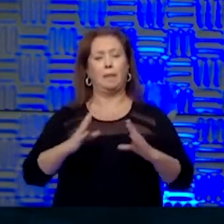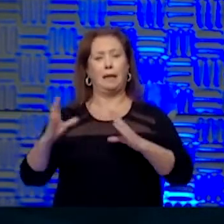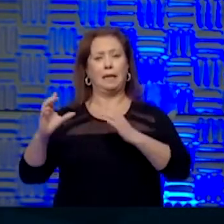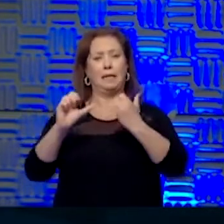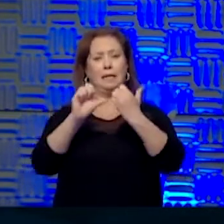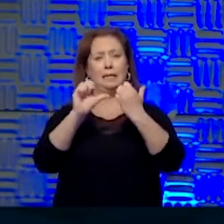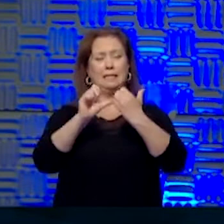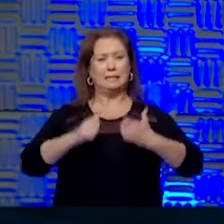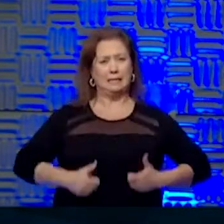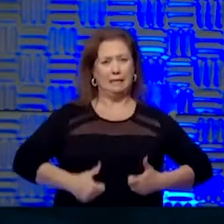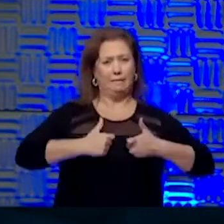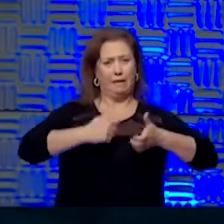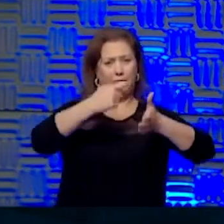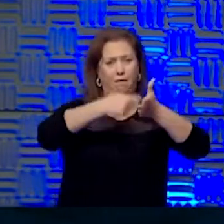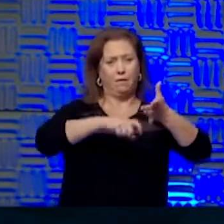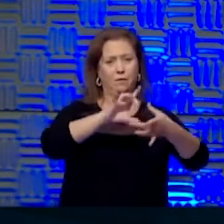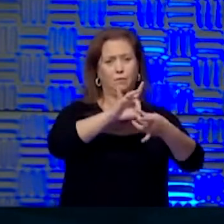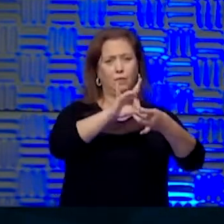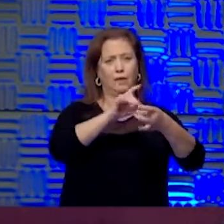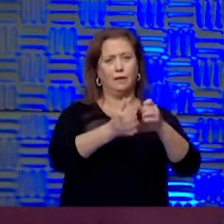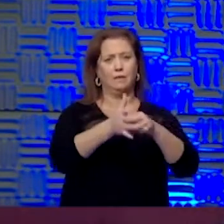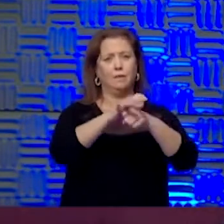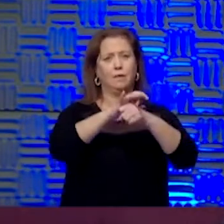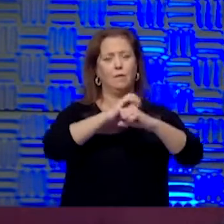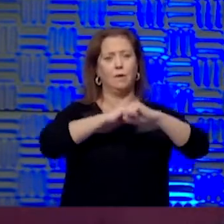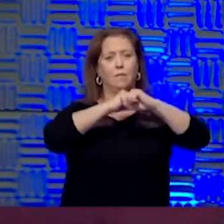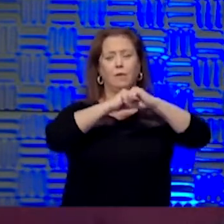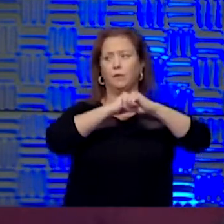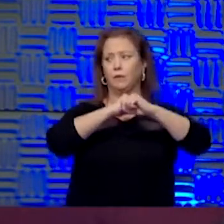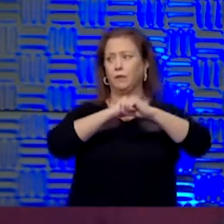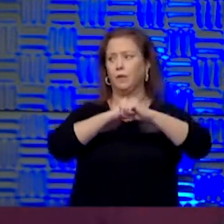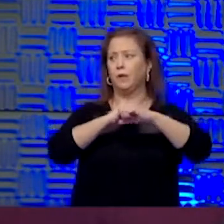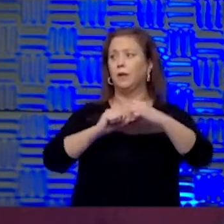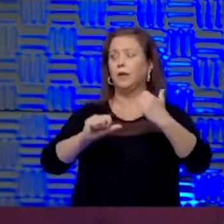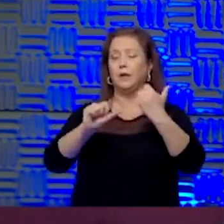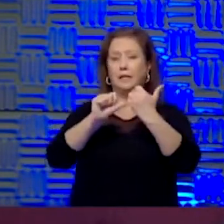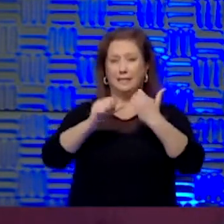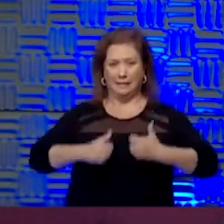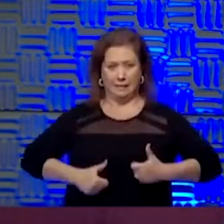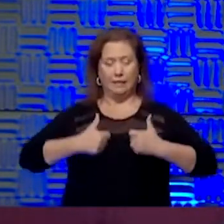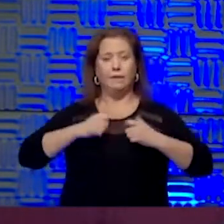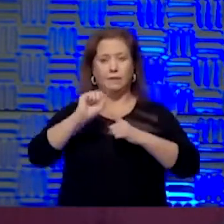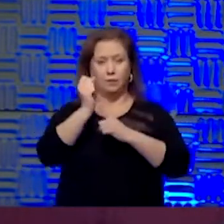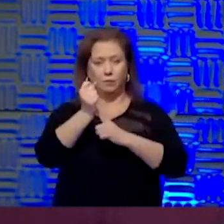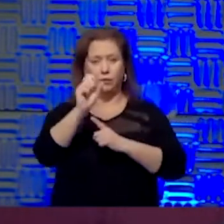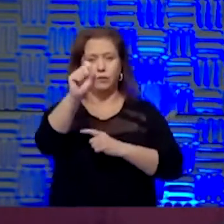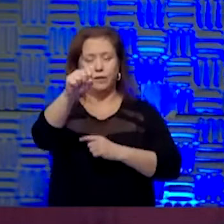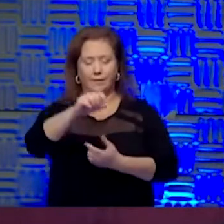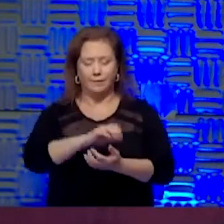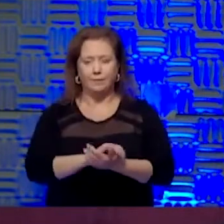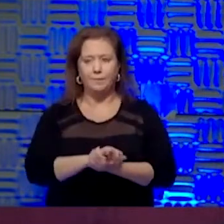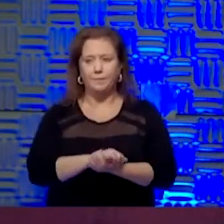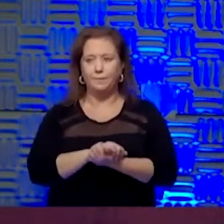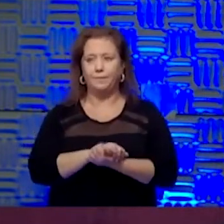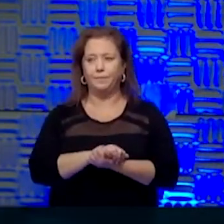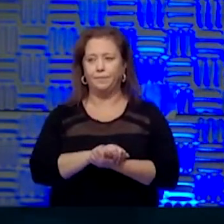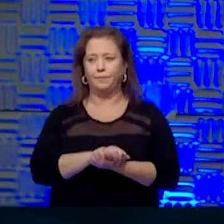with costs related to COVID prevention? So, okay, assisted living situations, yes.